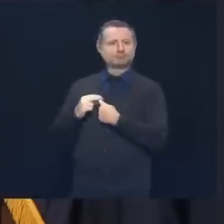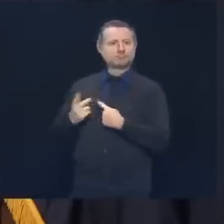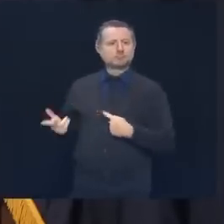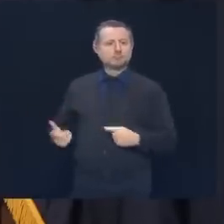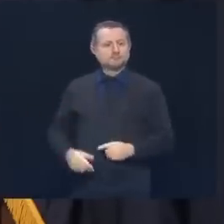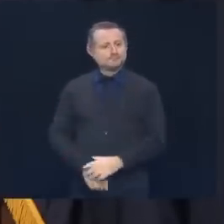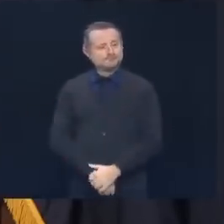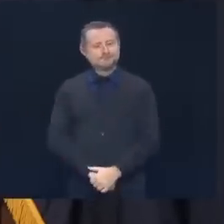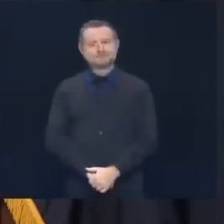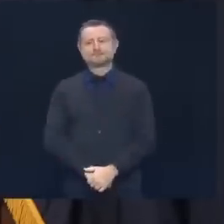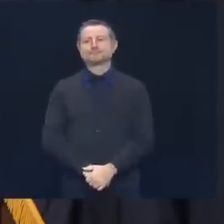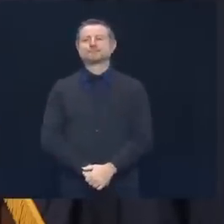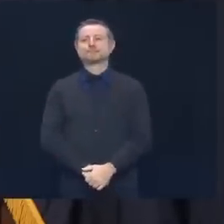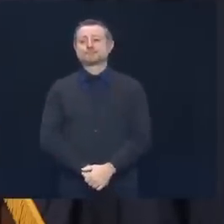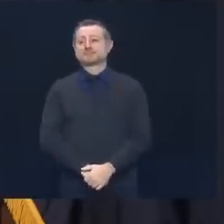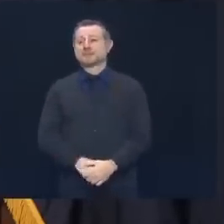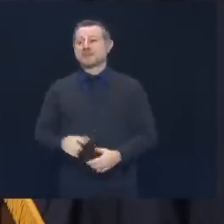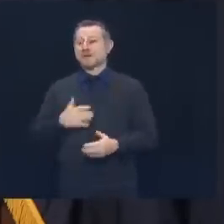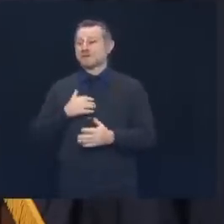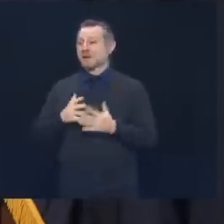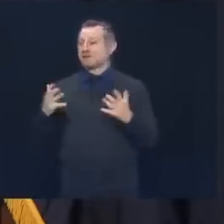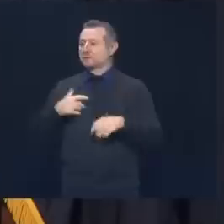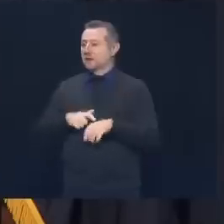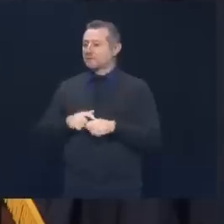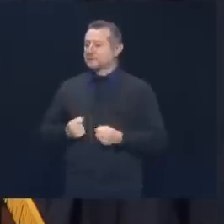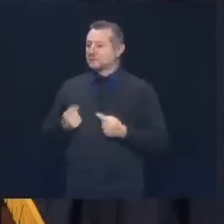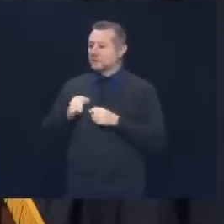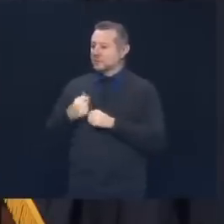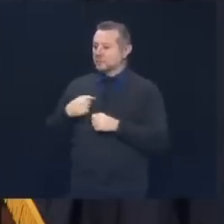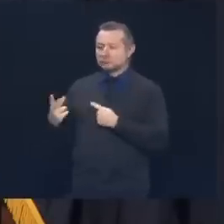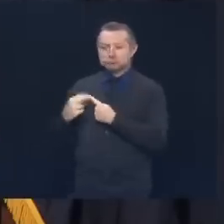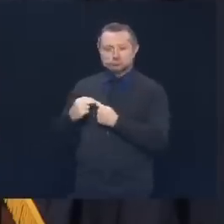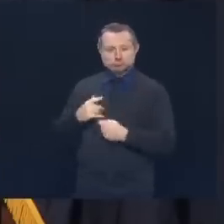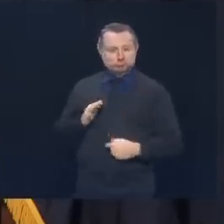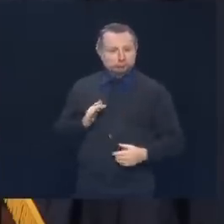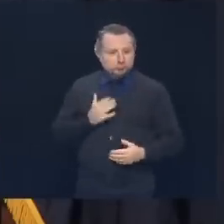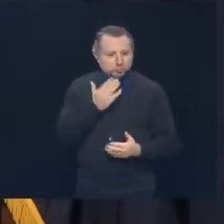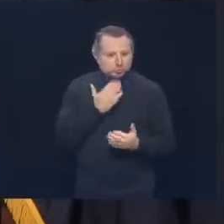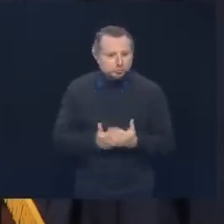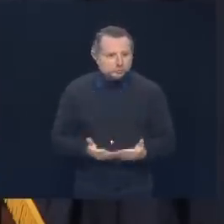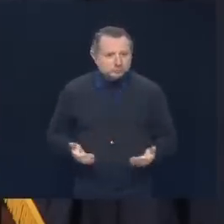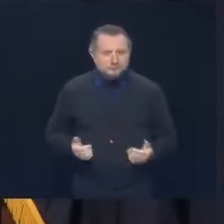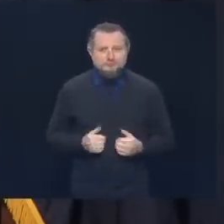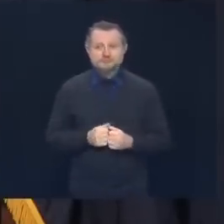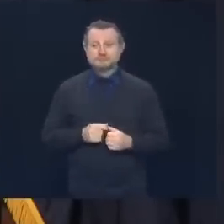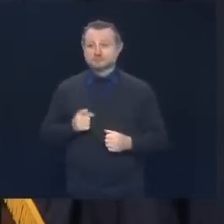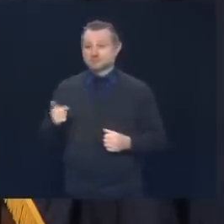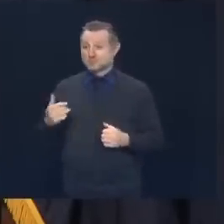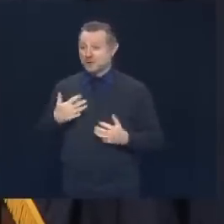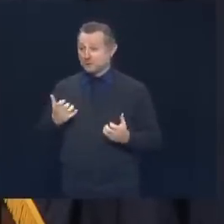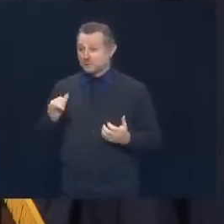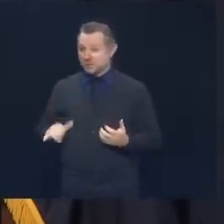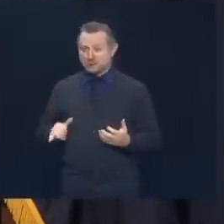Credible amount of time with me, which is questionable worth.